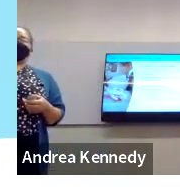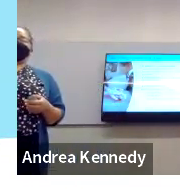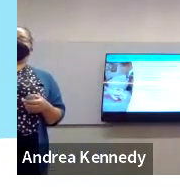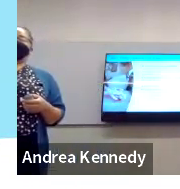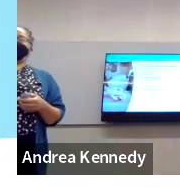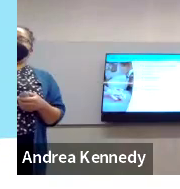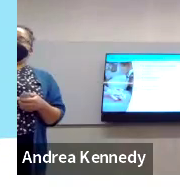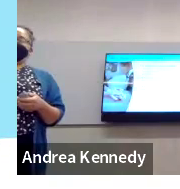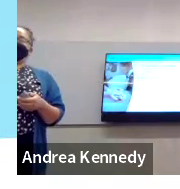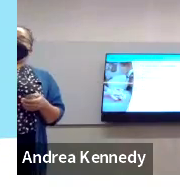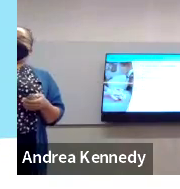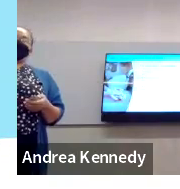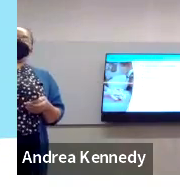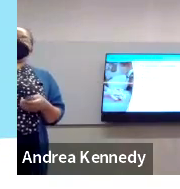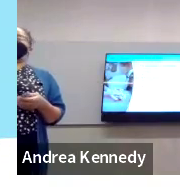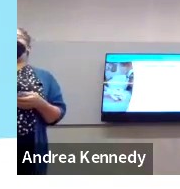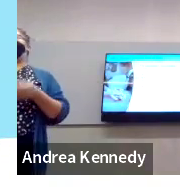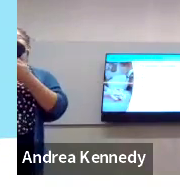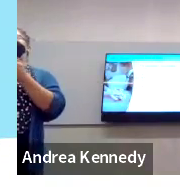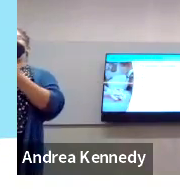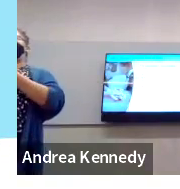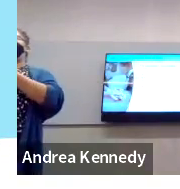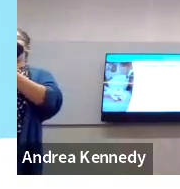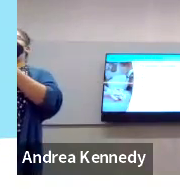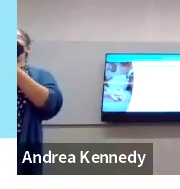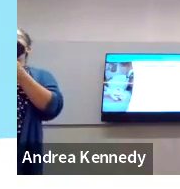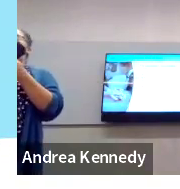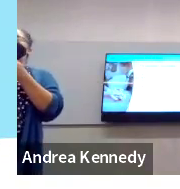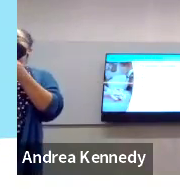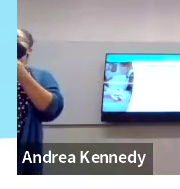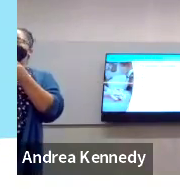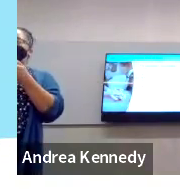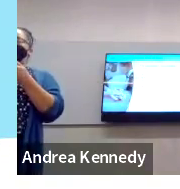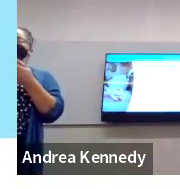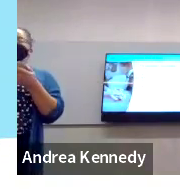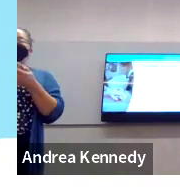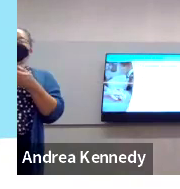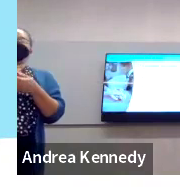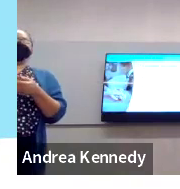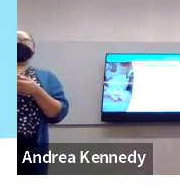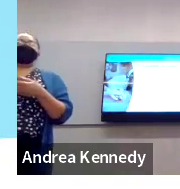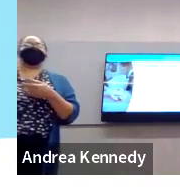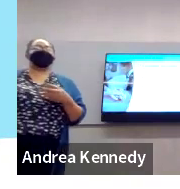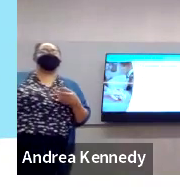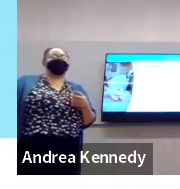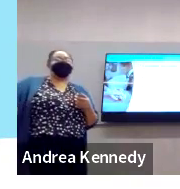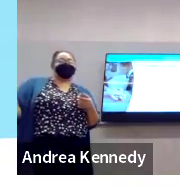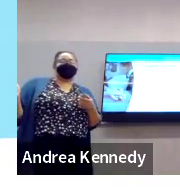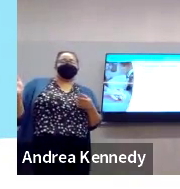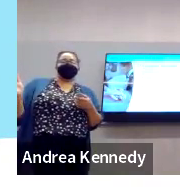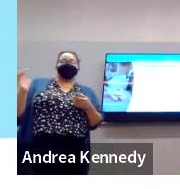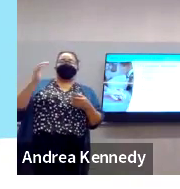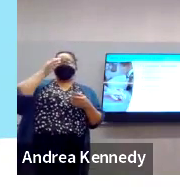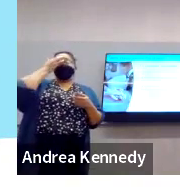rent increase period. So it has to be 12 months from whenever you received your last